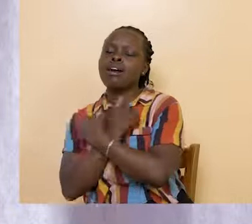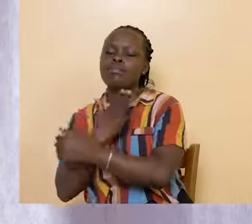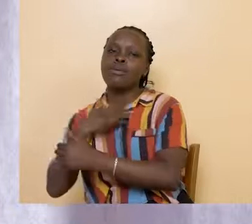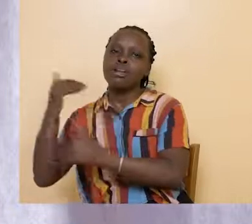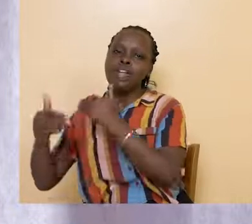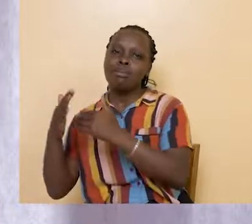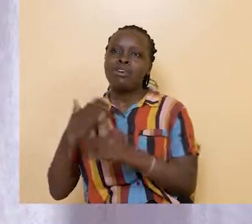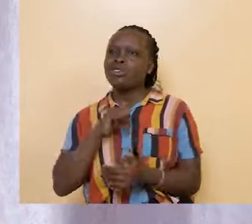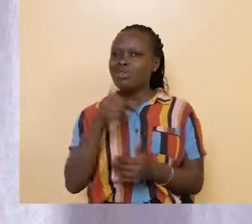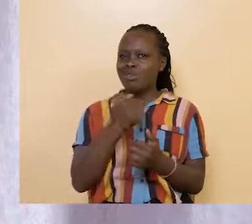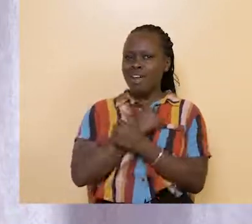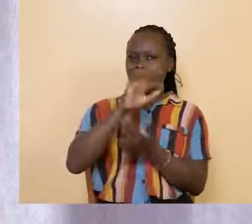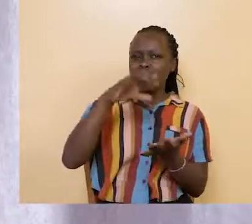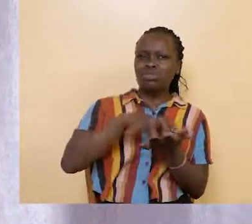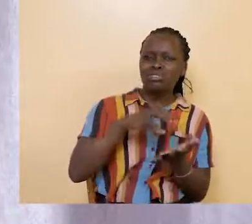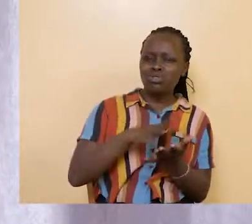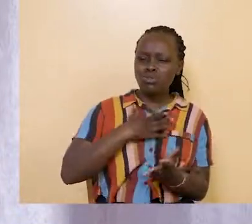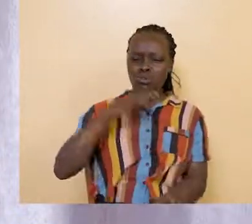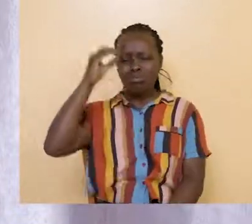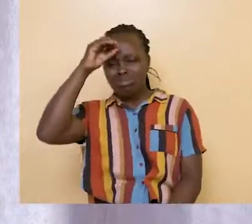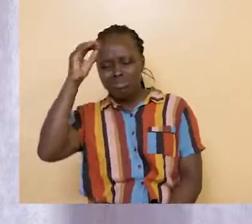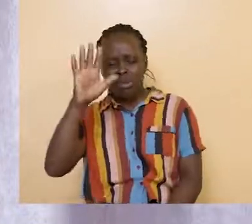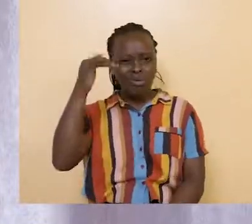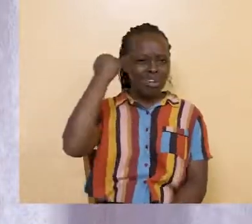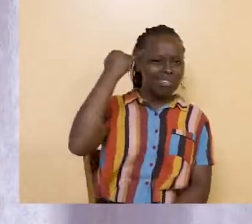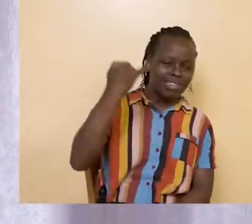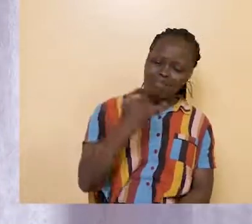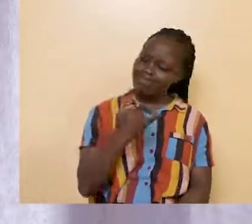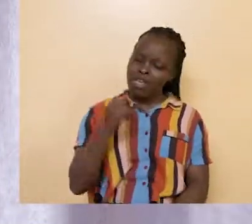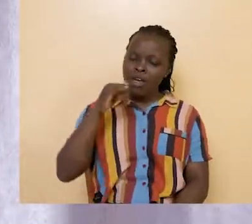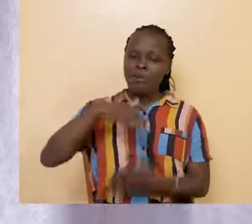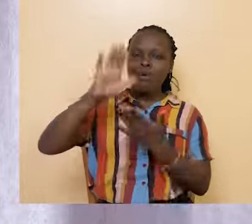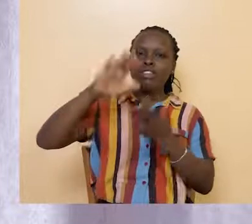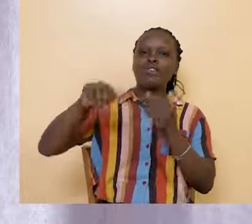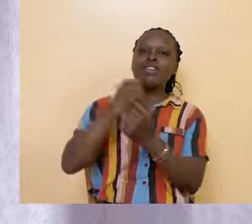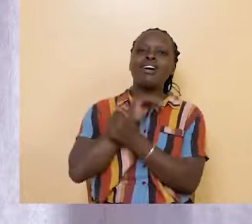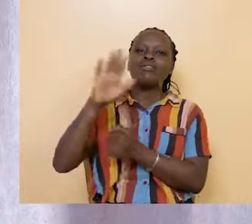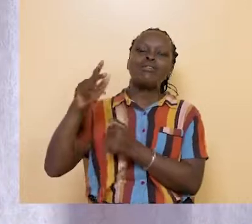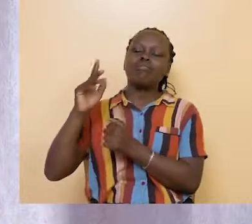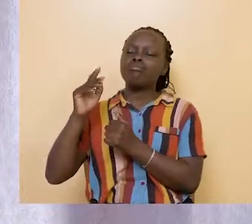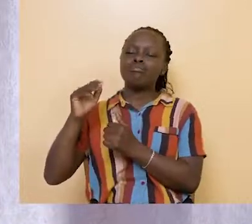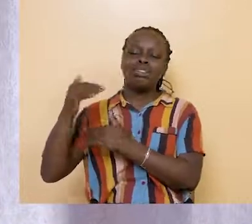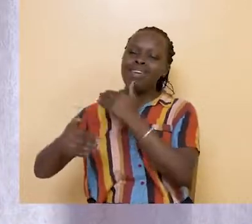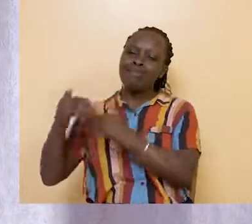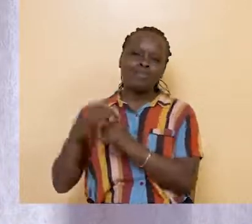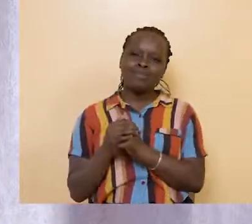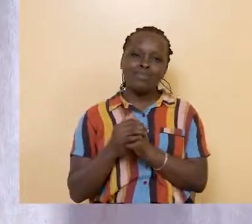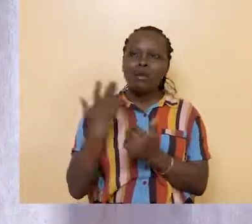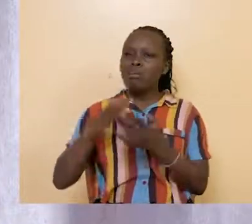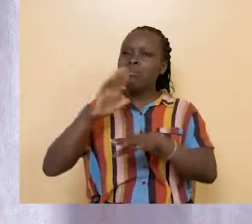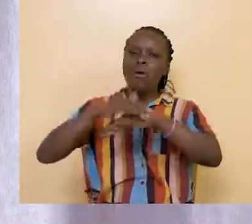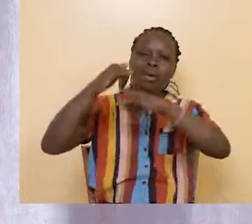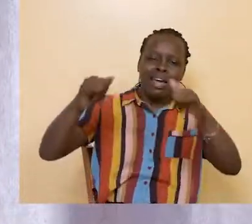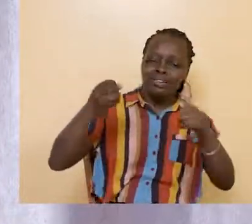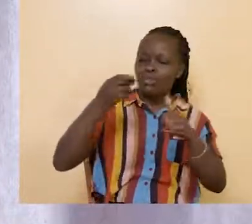positions, our opinions, and our agendas more than we love the neighbor that is right next to us, whether it's virtually